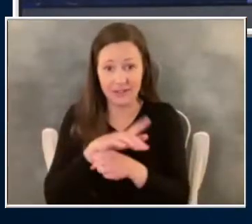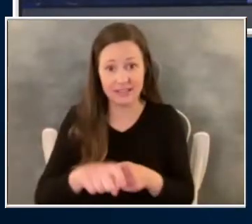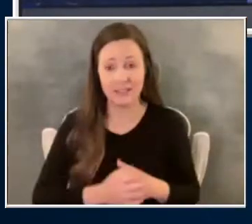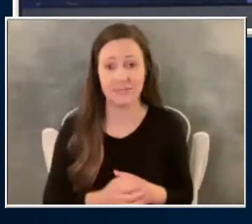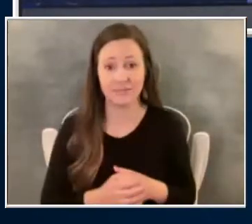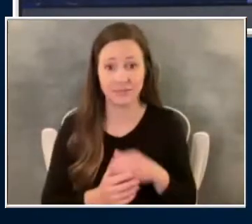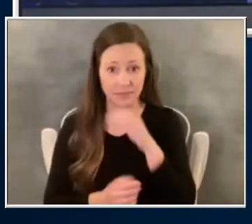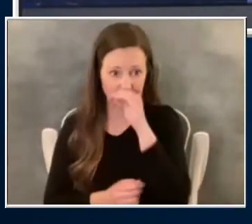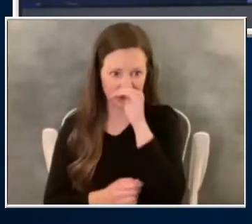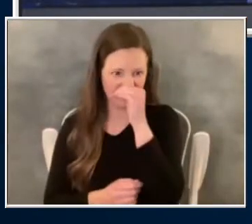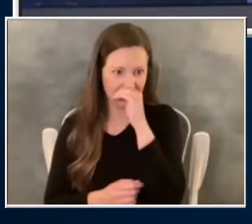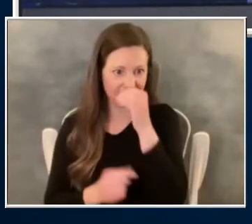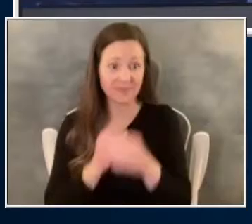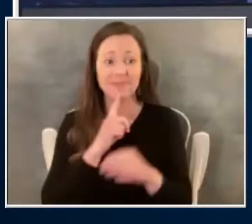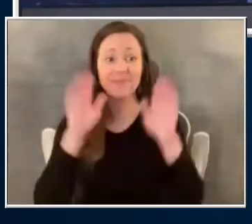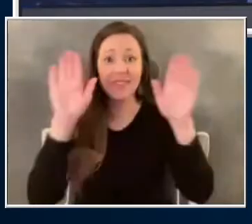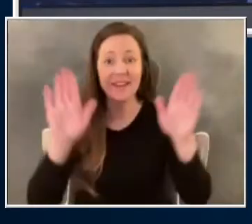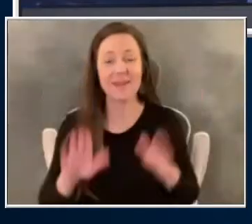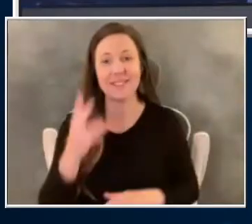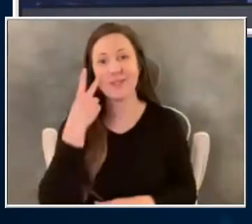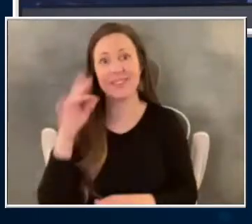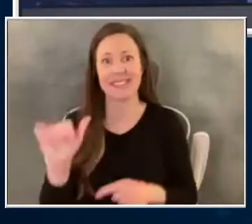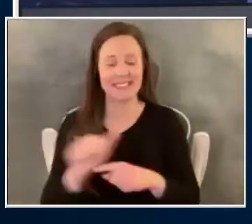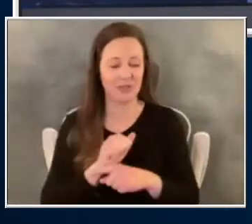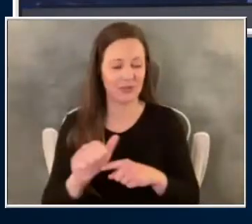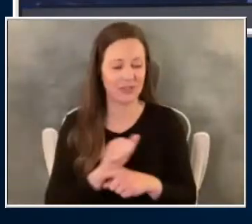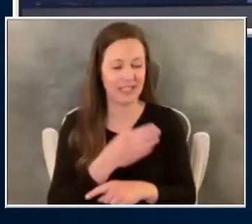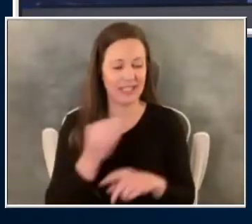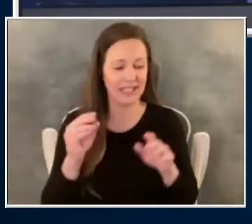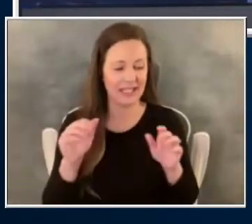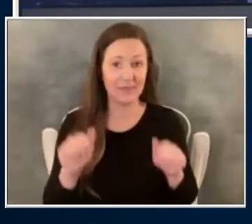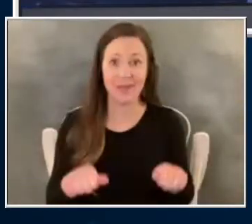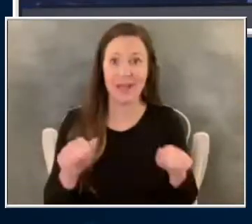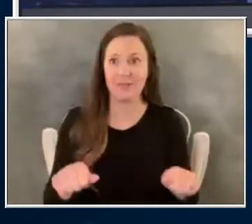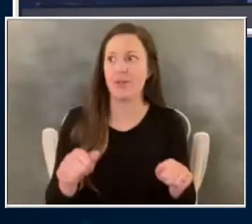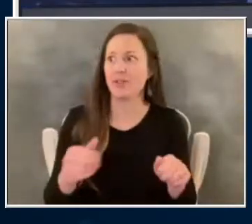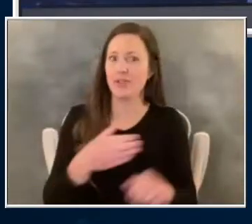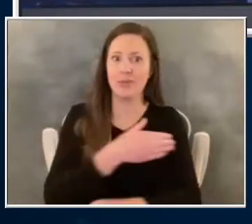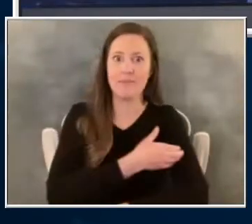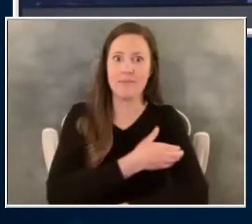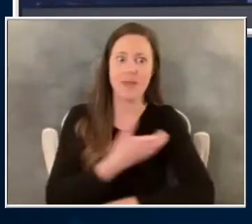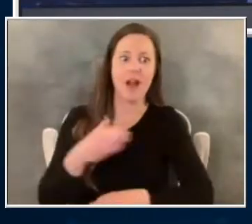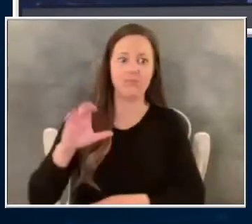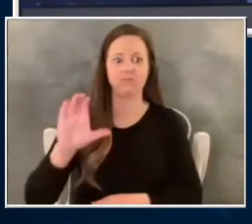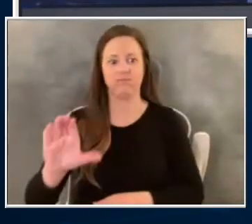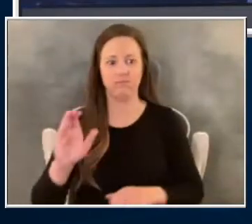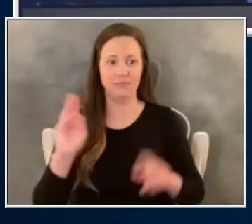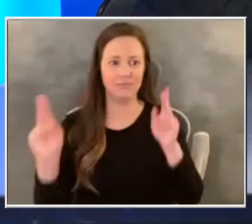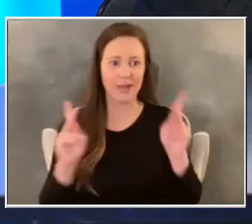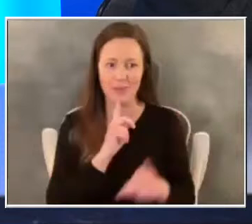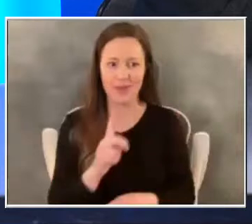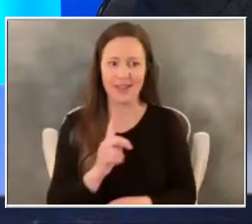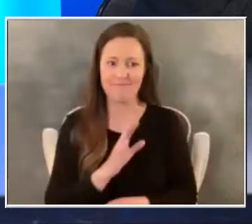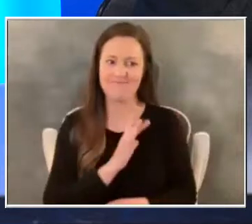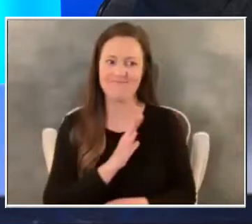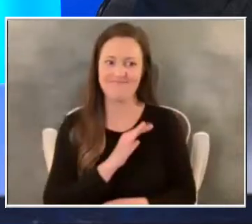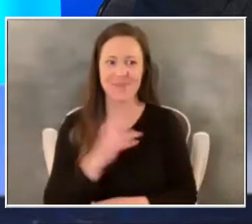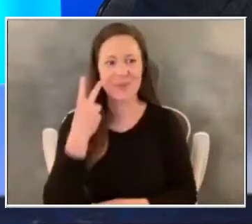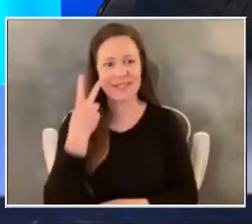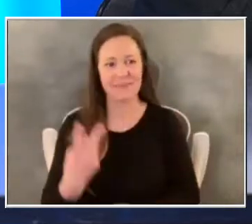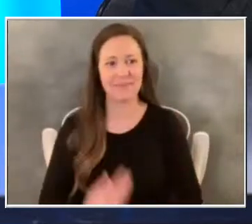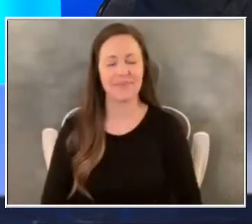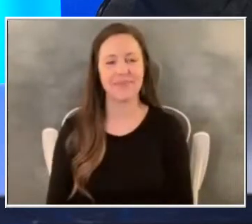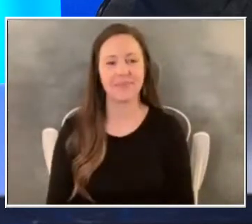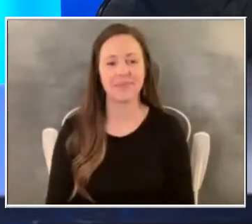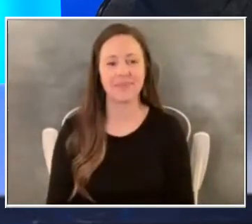see that training and just being able to put that power in people's hands. Really, really neat to see. Jody, what